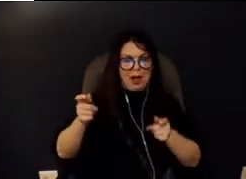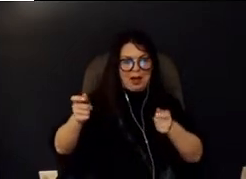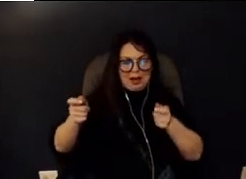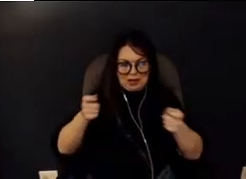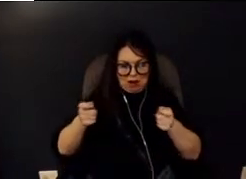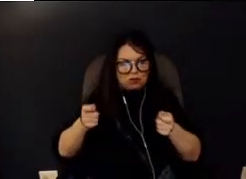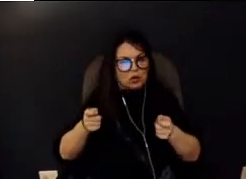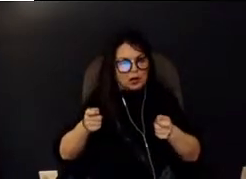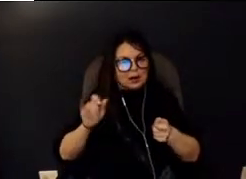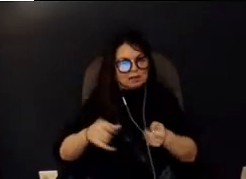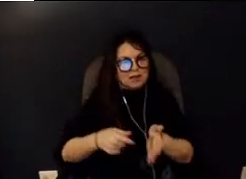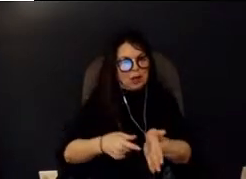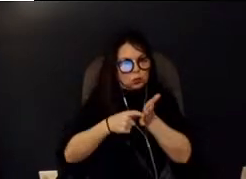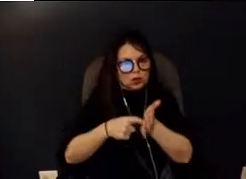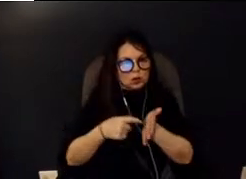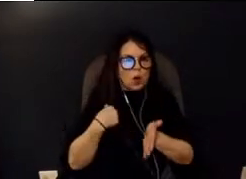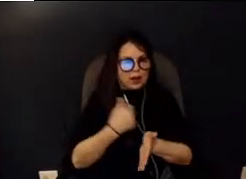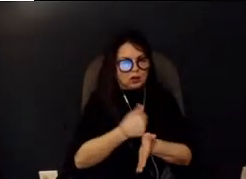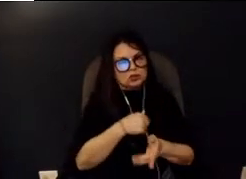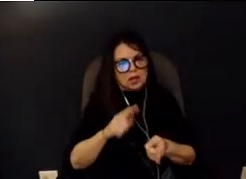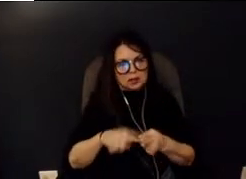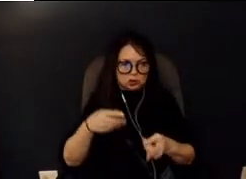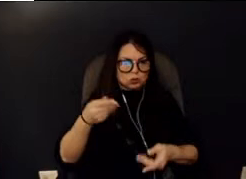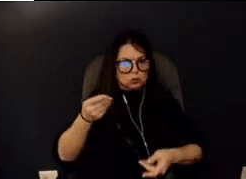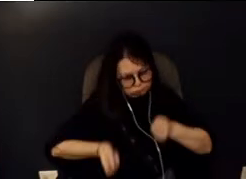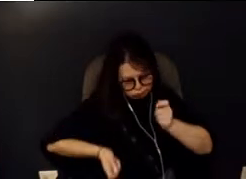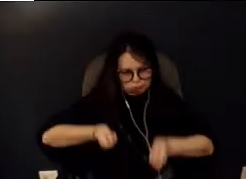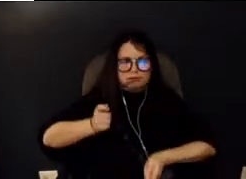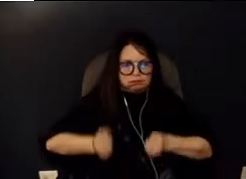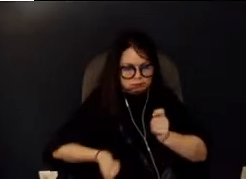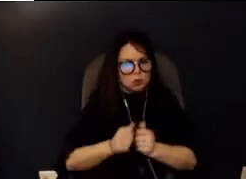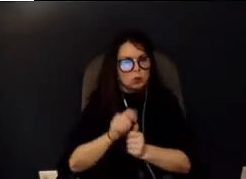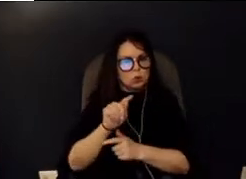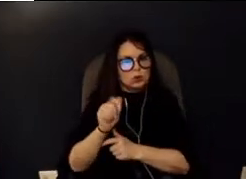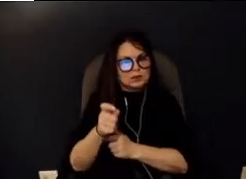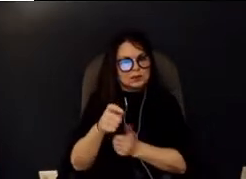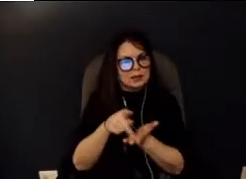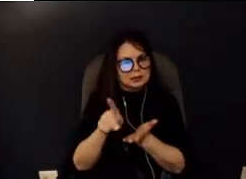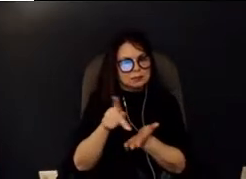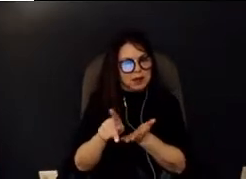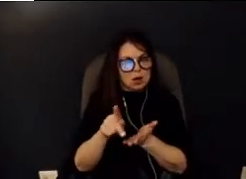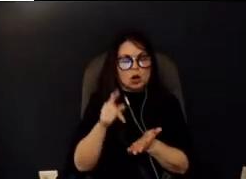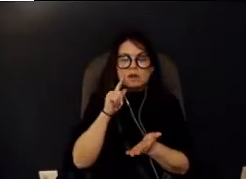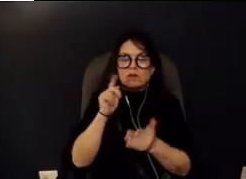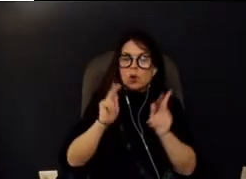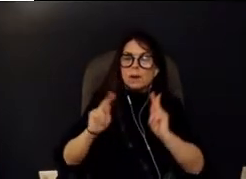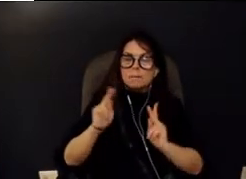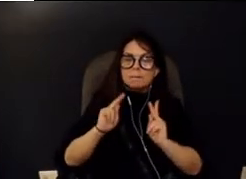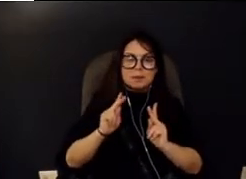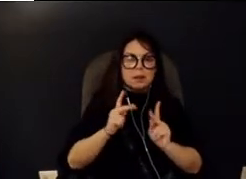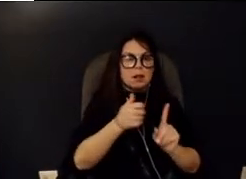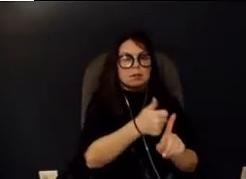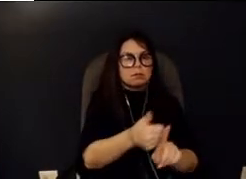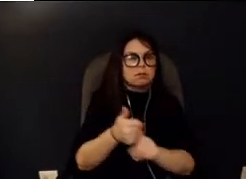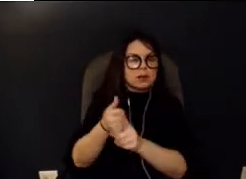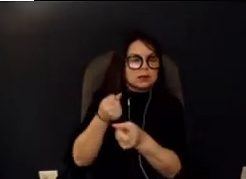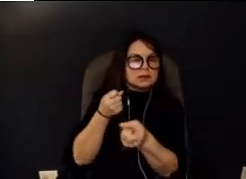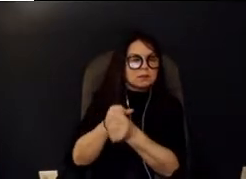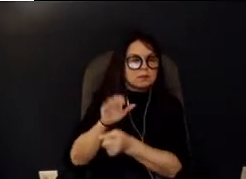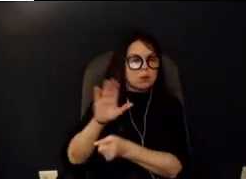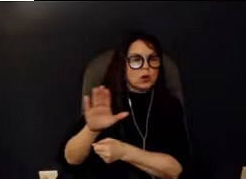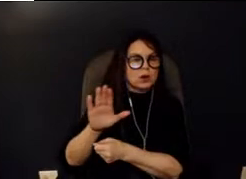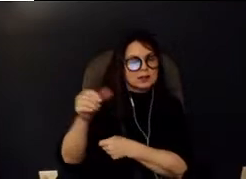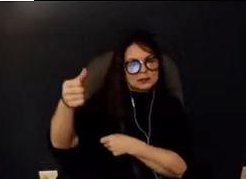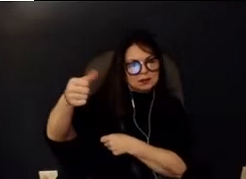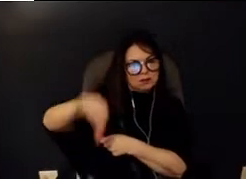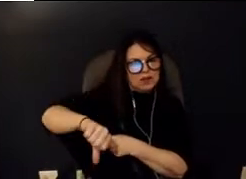taxpayer dollars. I've heard folks who support Mayor Fry's veto to try to downplay the consequences